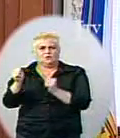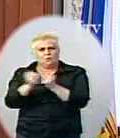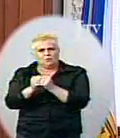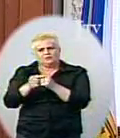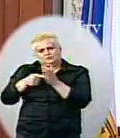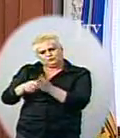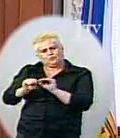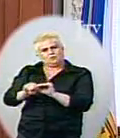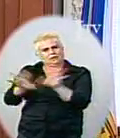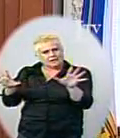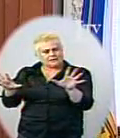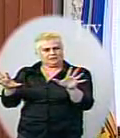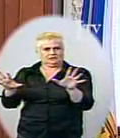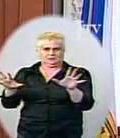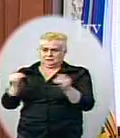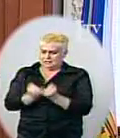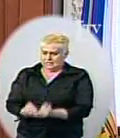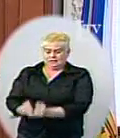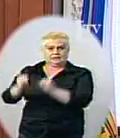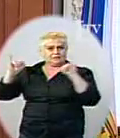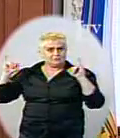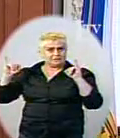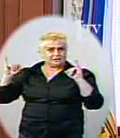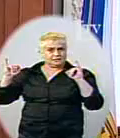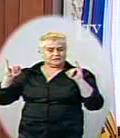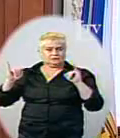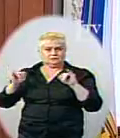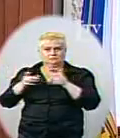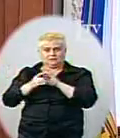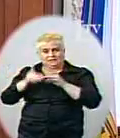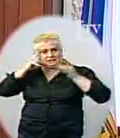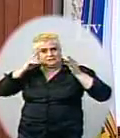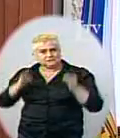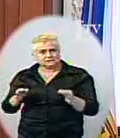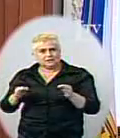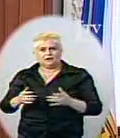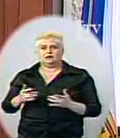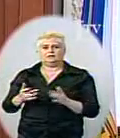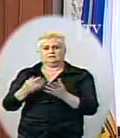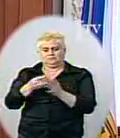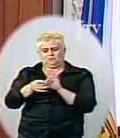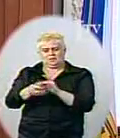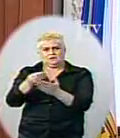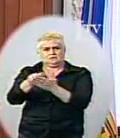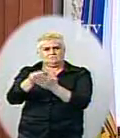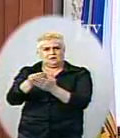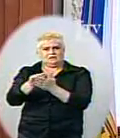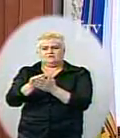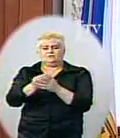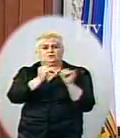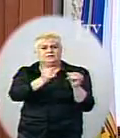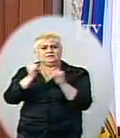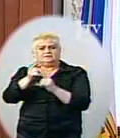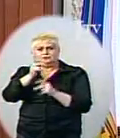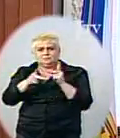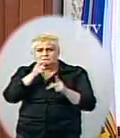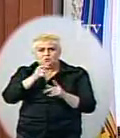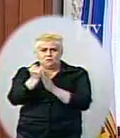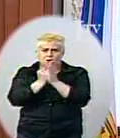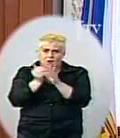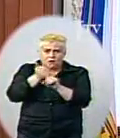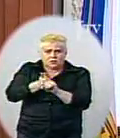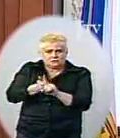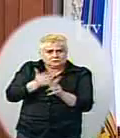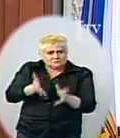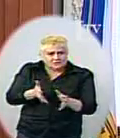of independence and artistic merit in decisions about funding for individual artists and the organizations